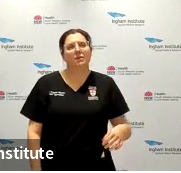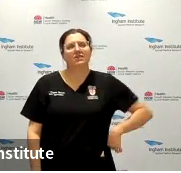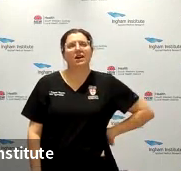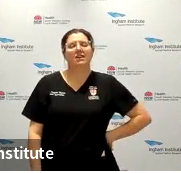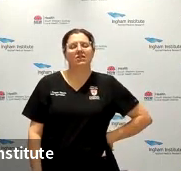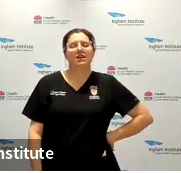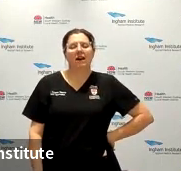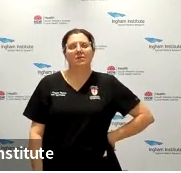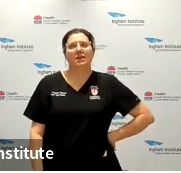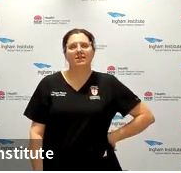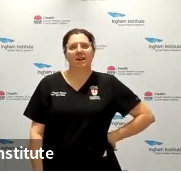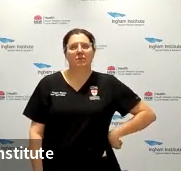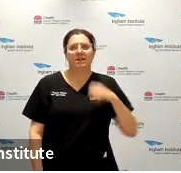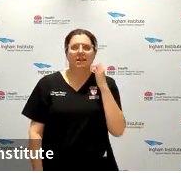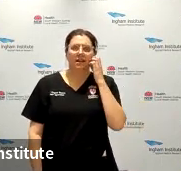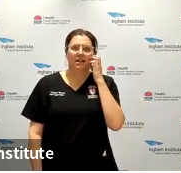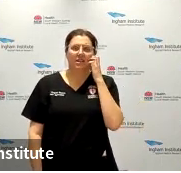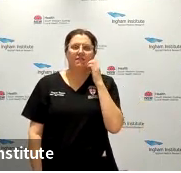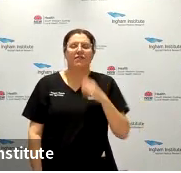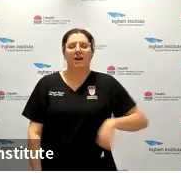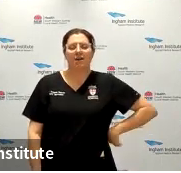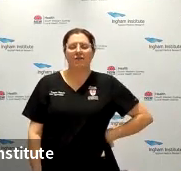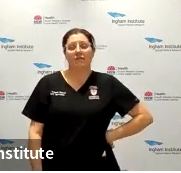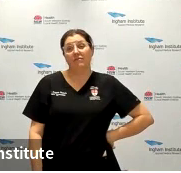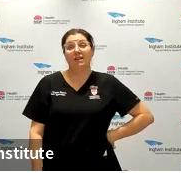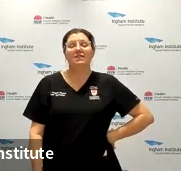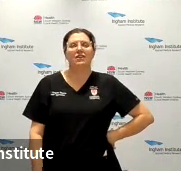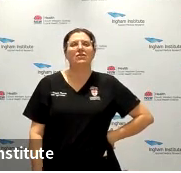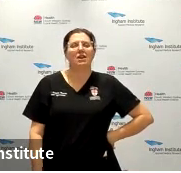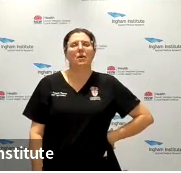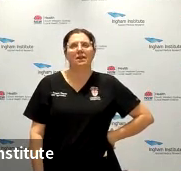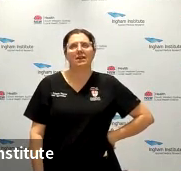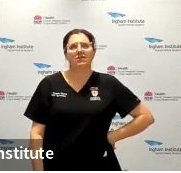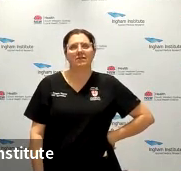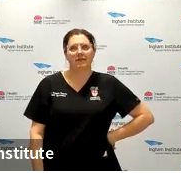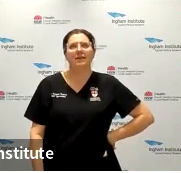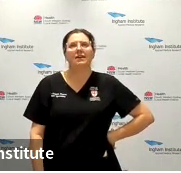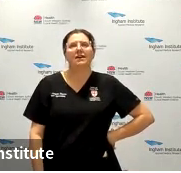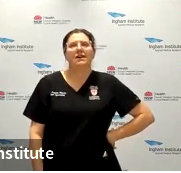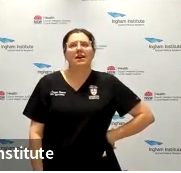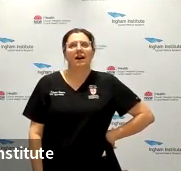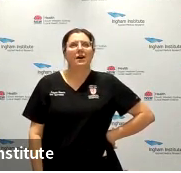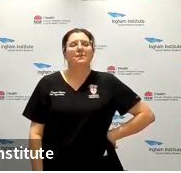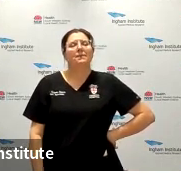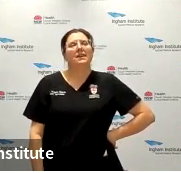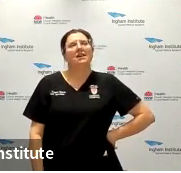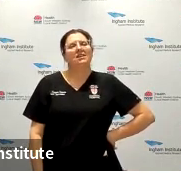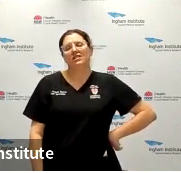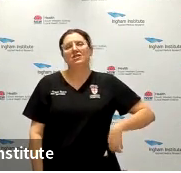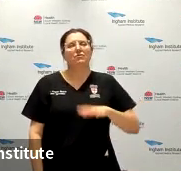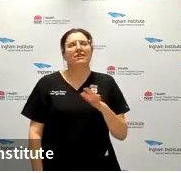therefore implement change in Southwest Sydney LHD for our relatively unique population.